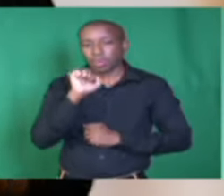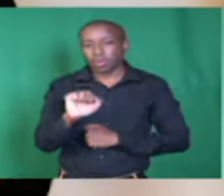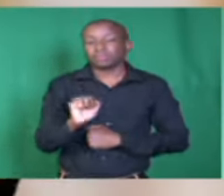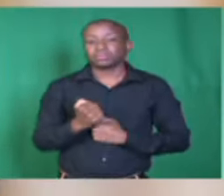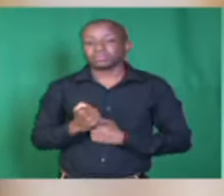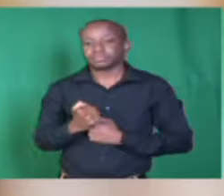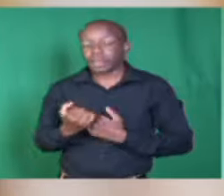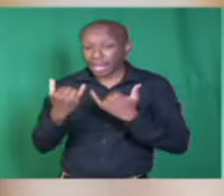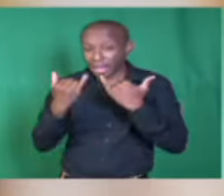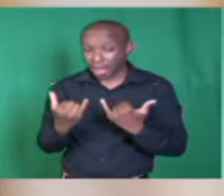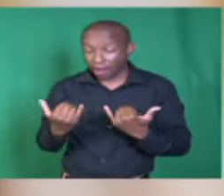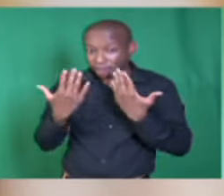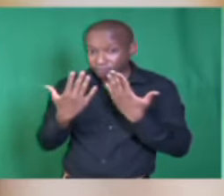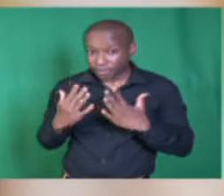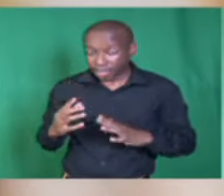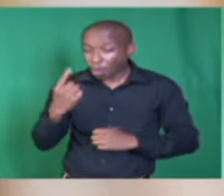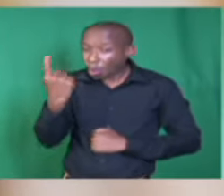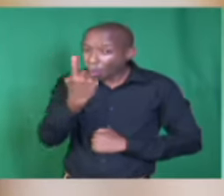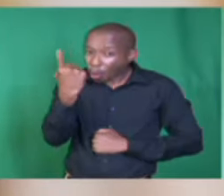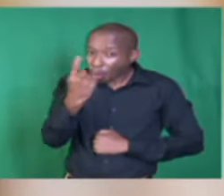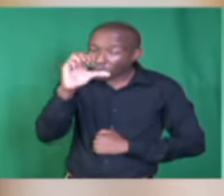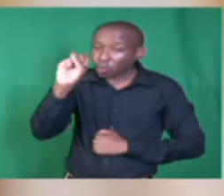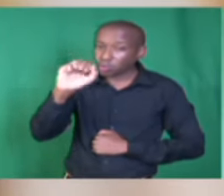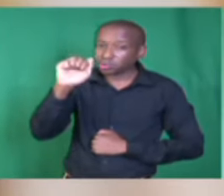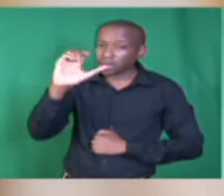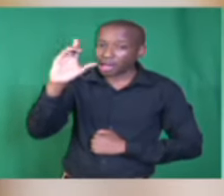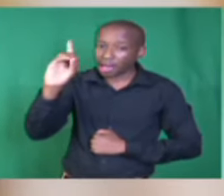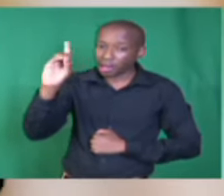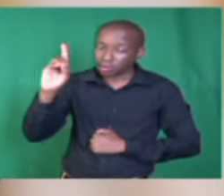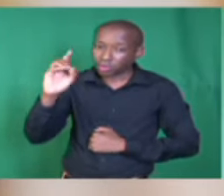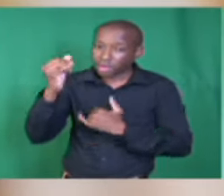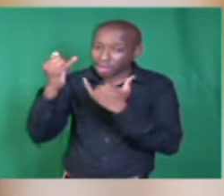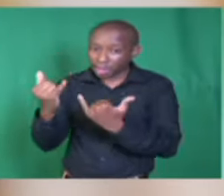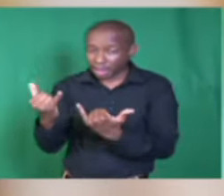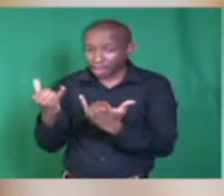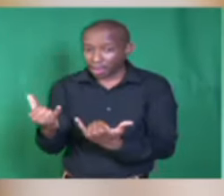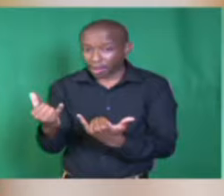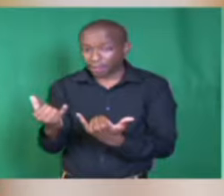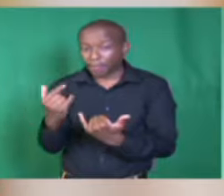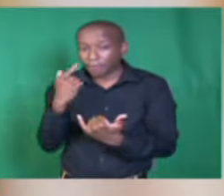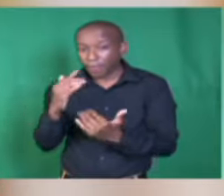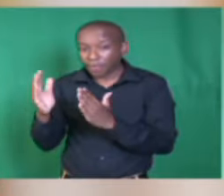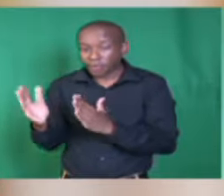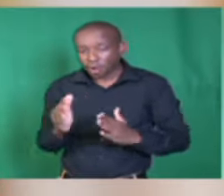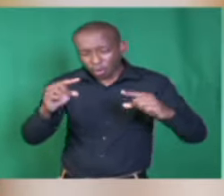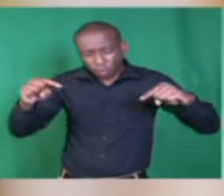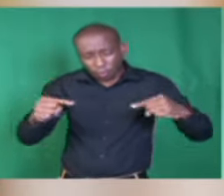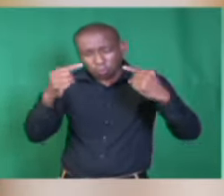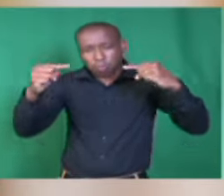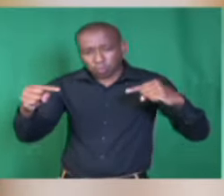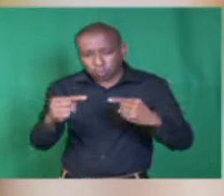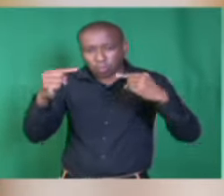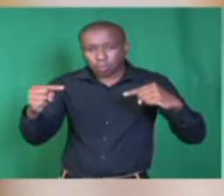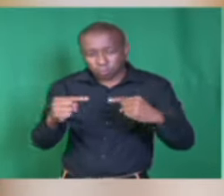So now that we have looked at who Sadducees are, let's look at the conflicts now that